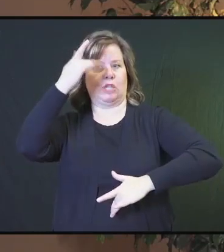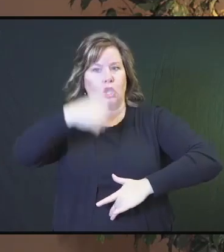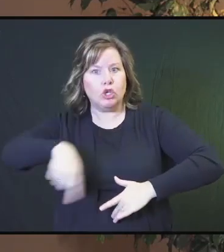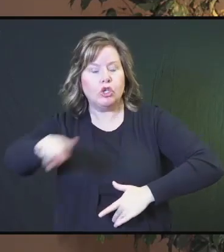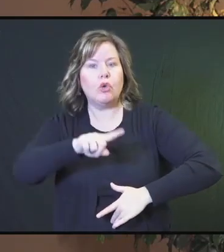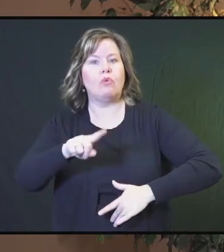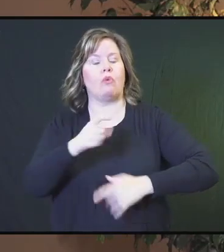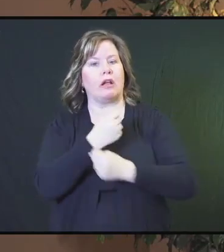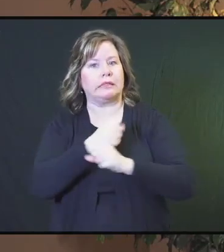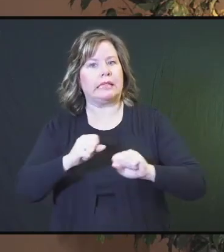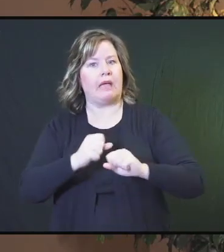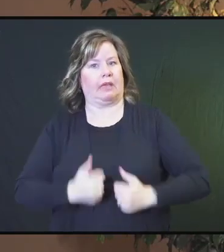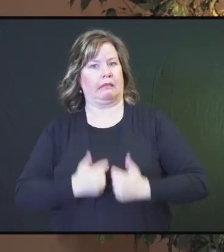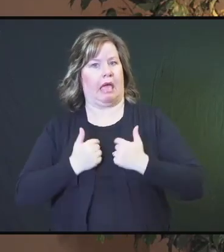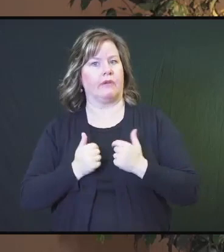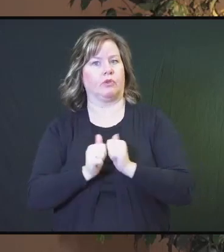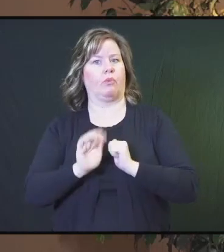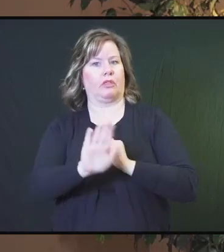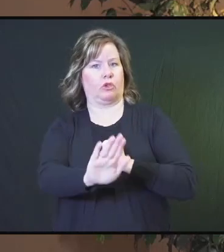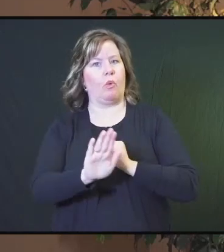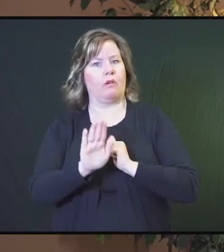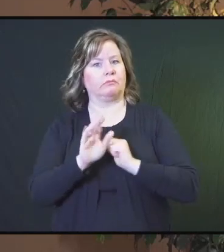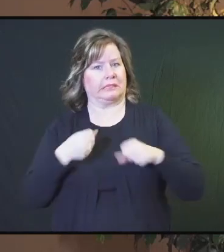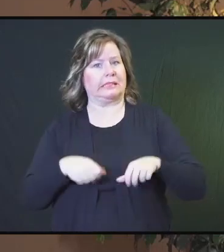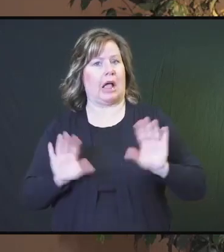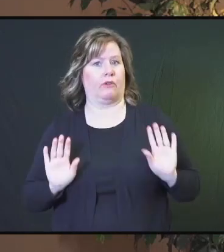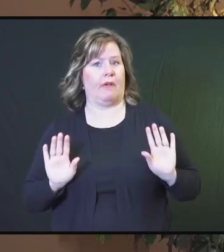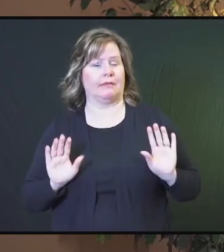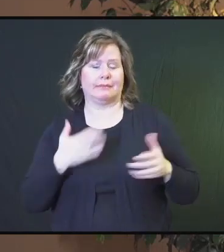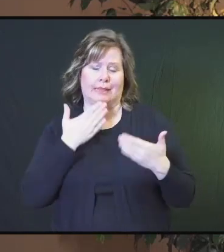important. So I just want to encourage you, again, to